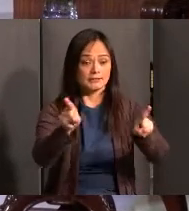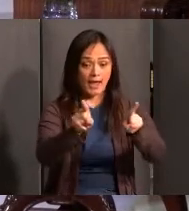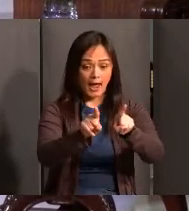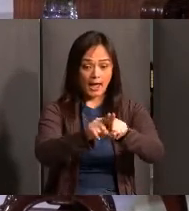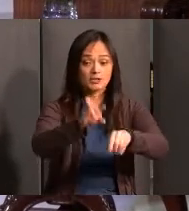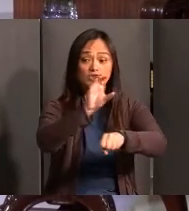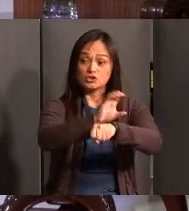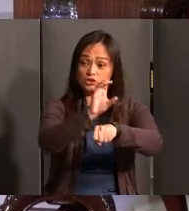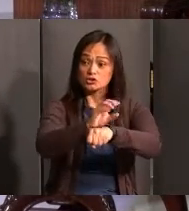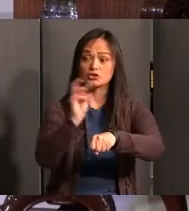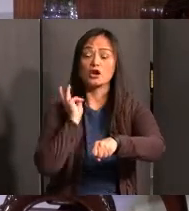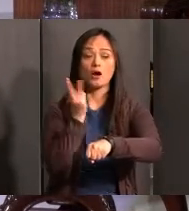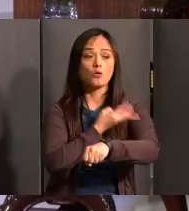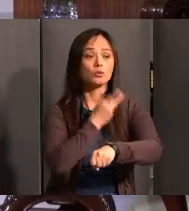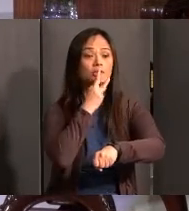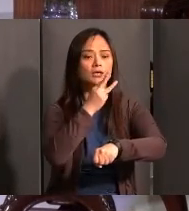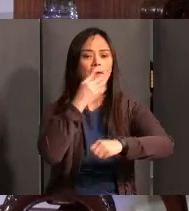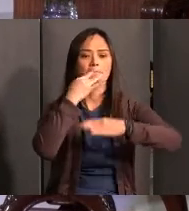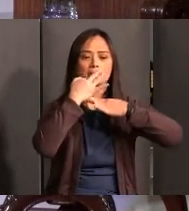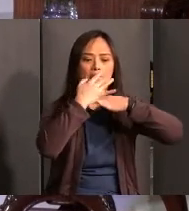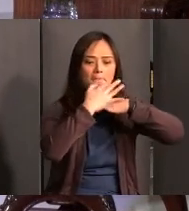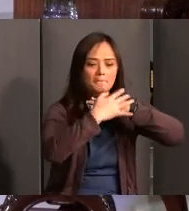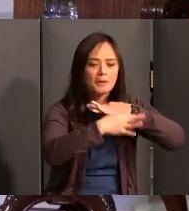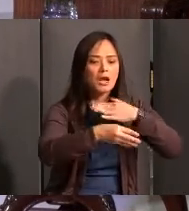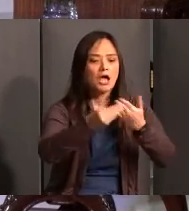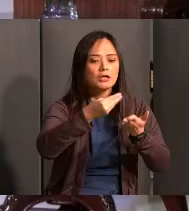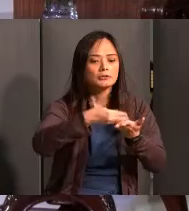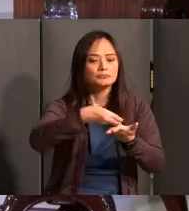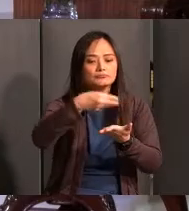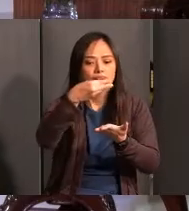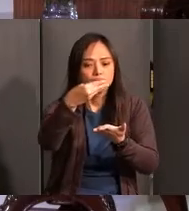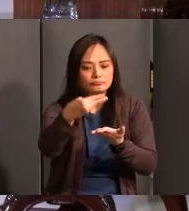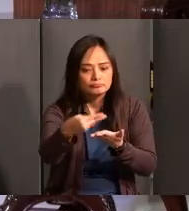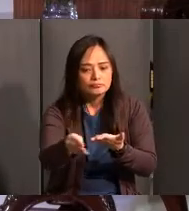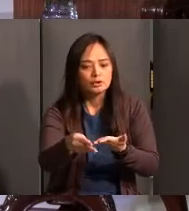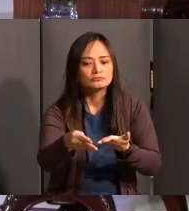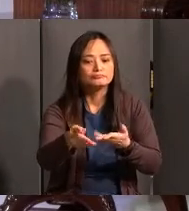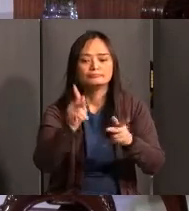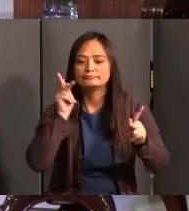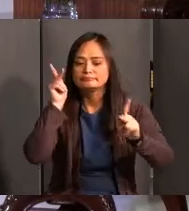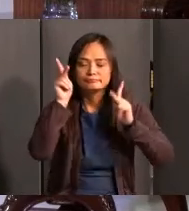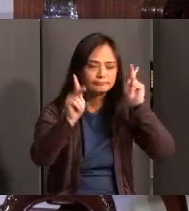a blood-bought throng. Yun ang inaawit namin noong araw.